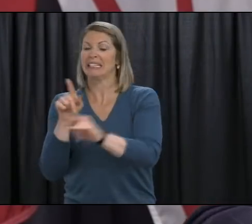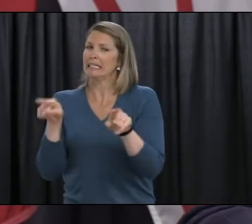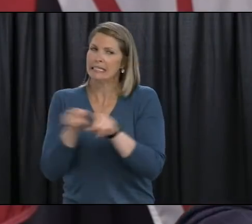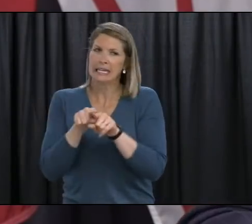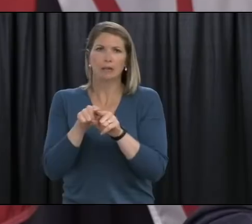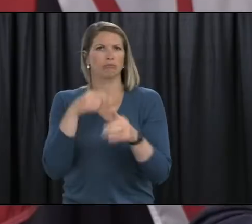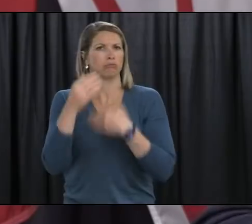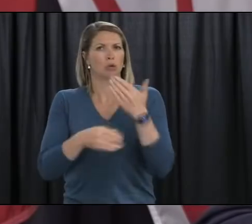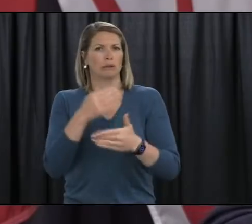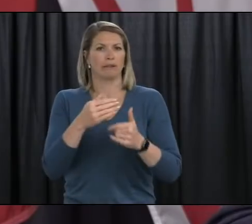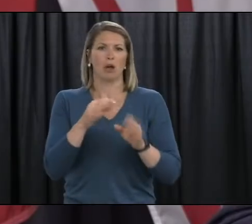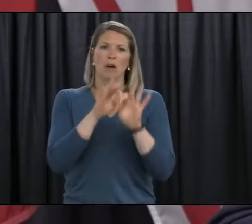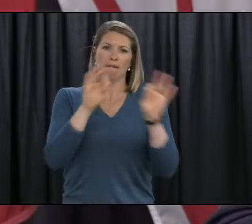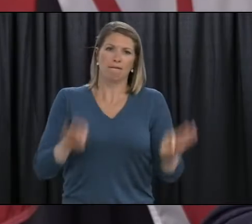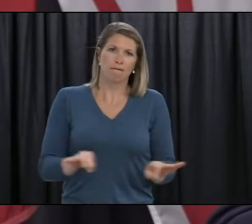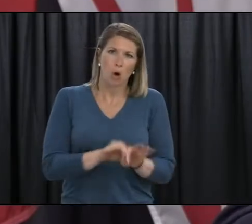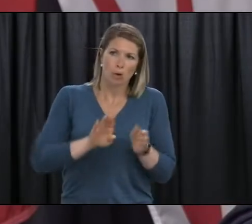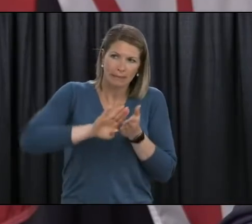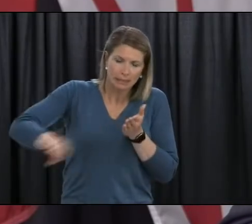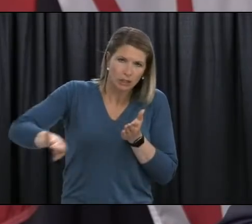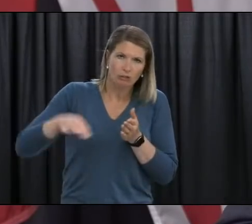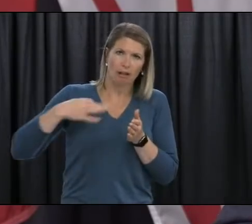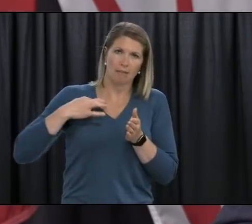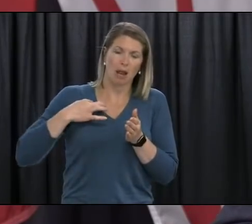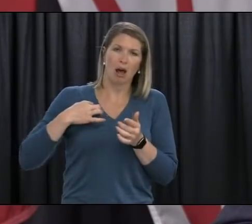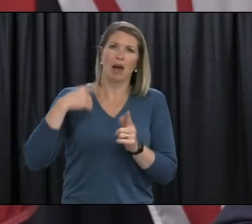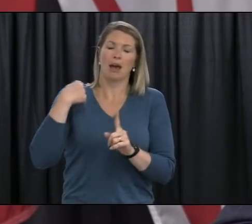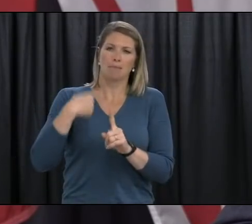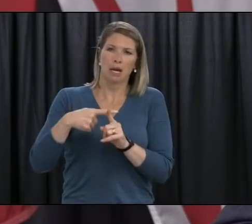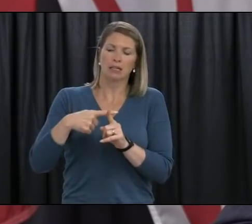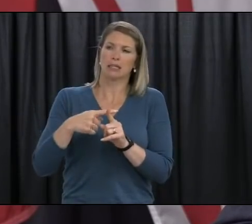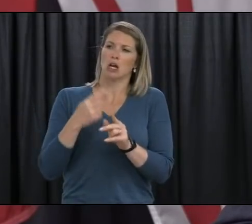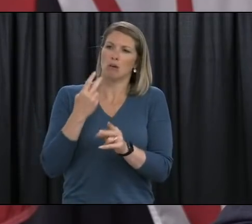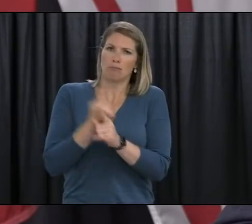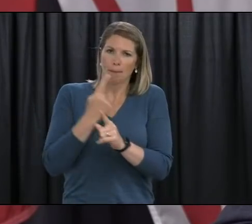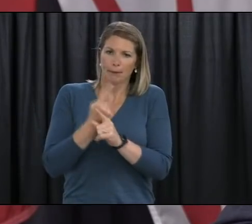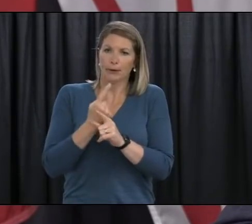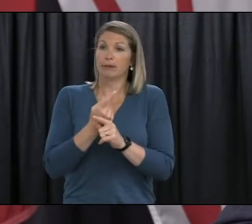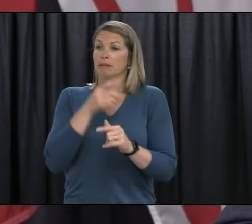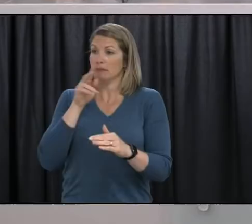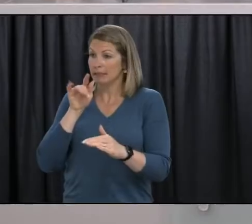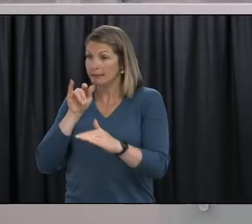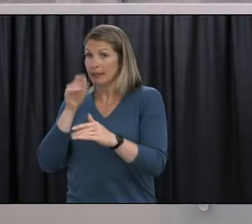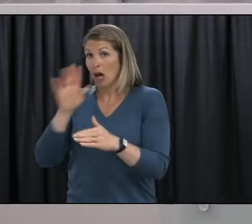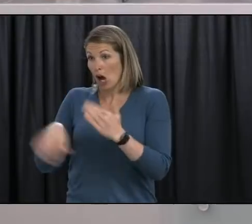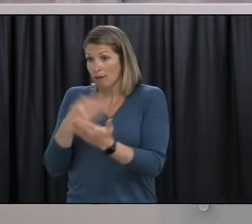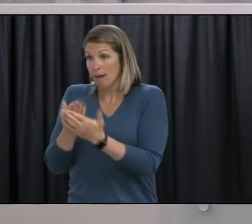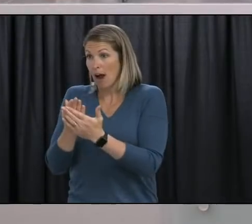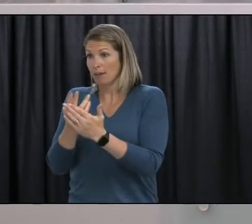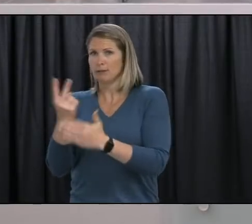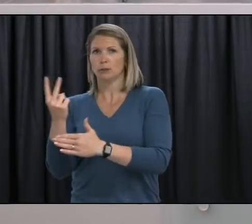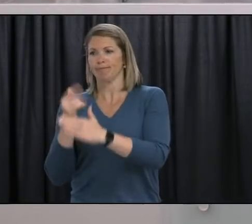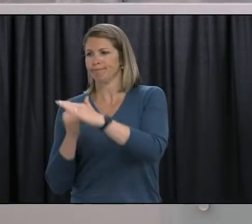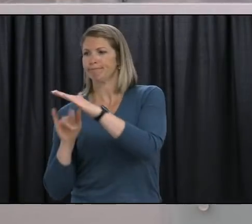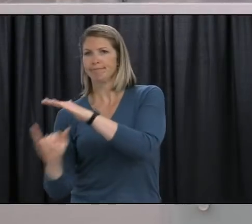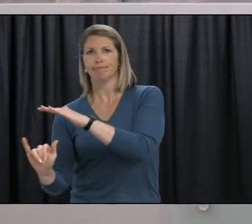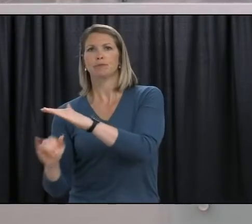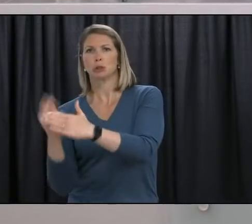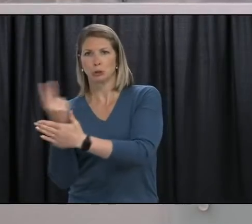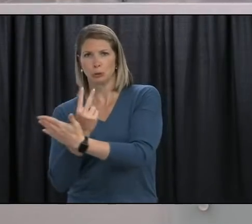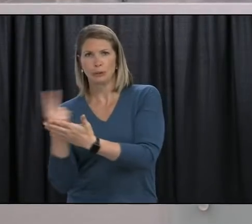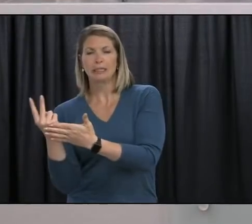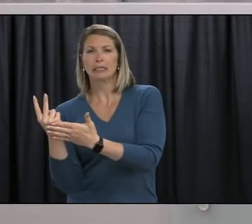the U.S. into Newfoundland and Labrador. It's the same process. You use the exemption order. Yeah, and we have always allowed for